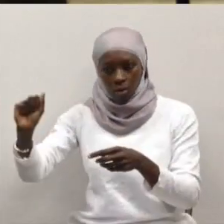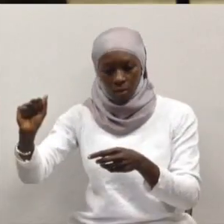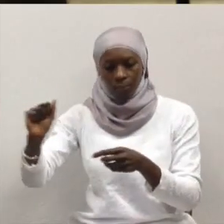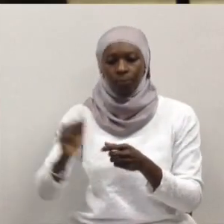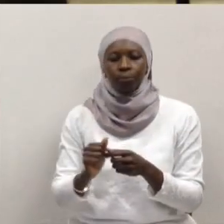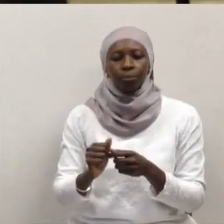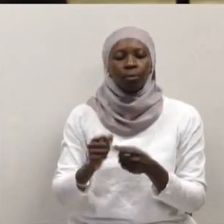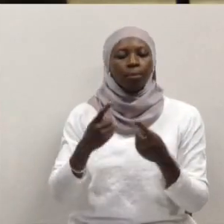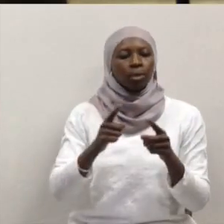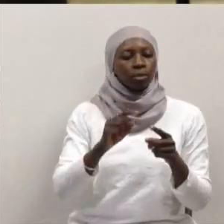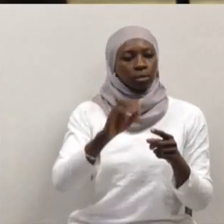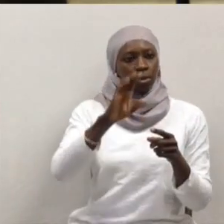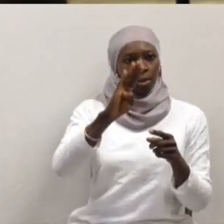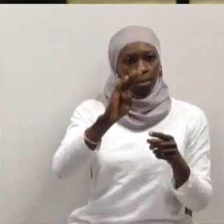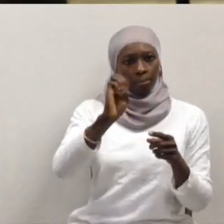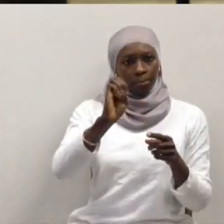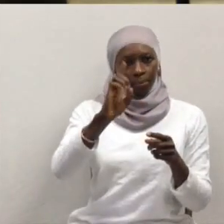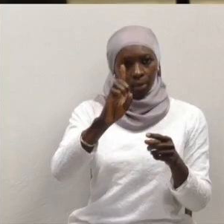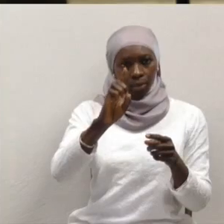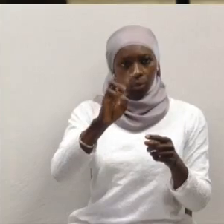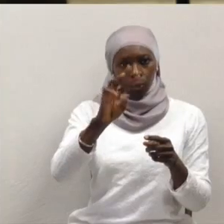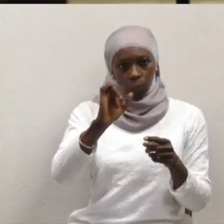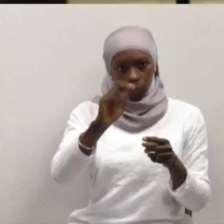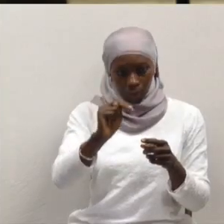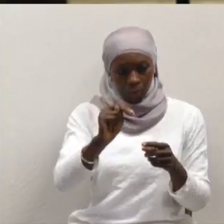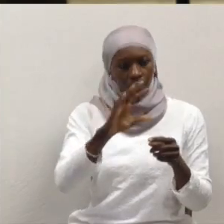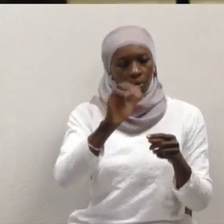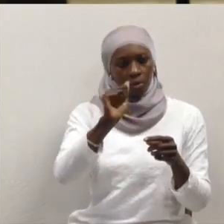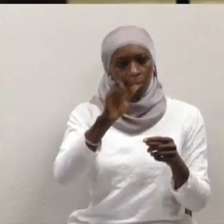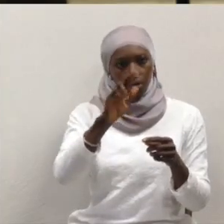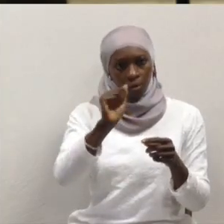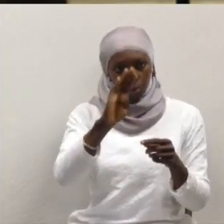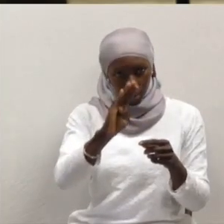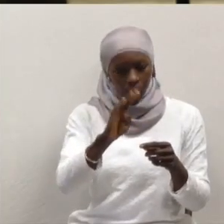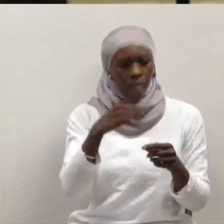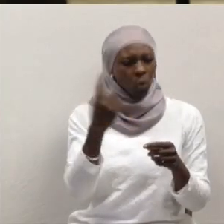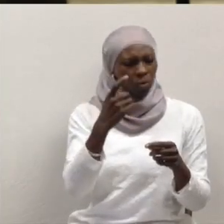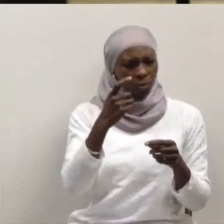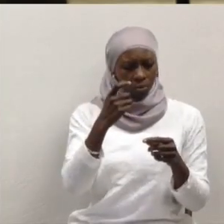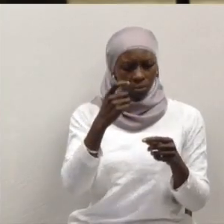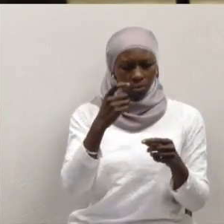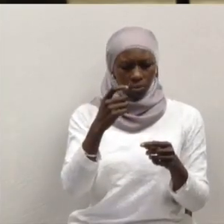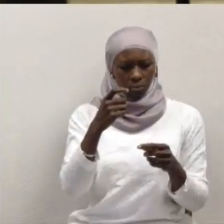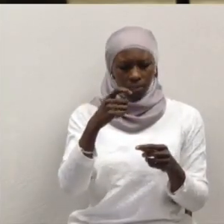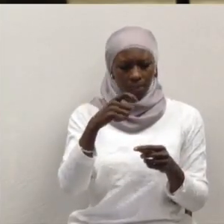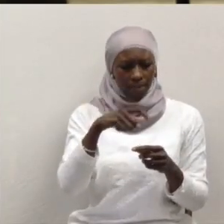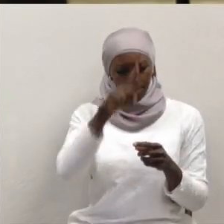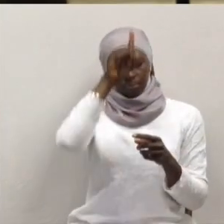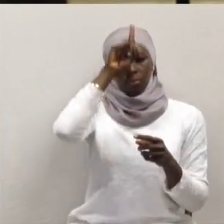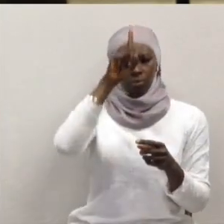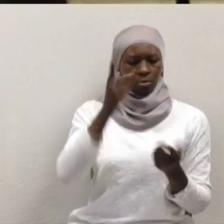Bedouin Arabs, they are always a puzzle. They are always a puzzle.